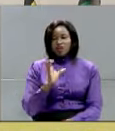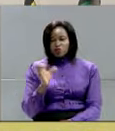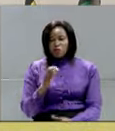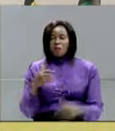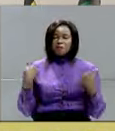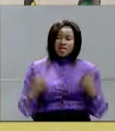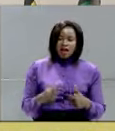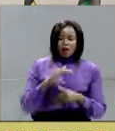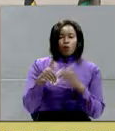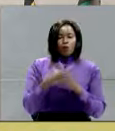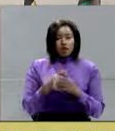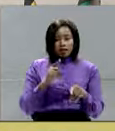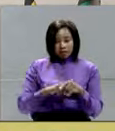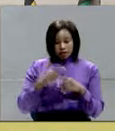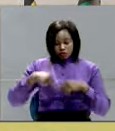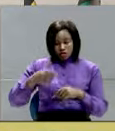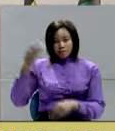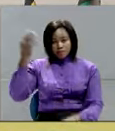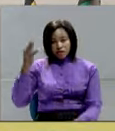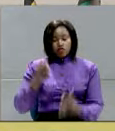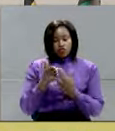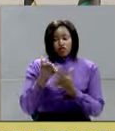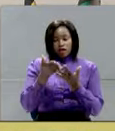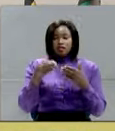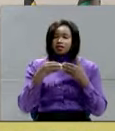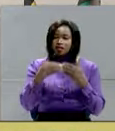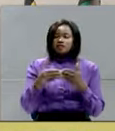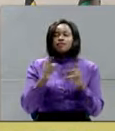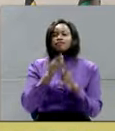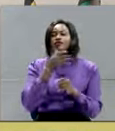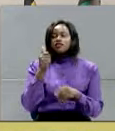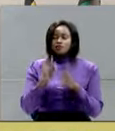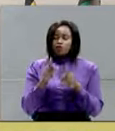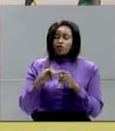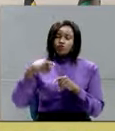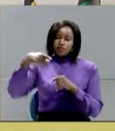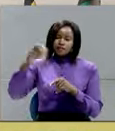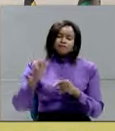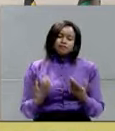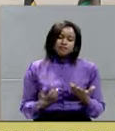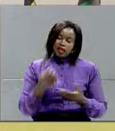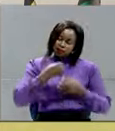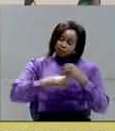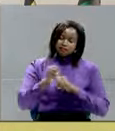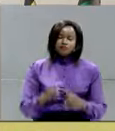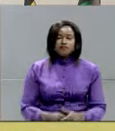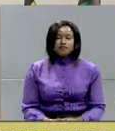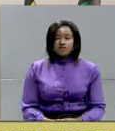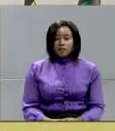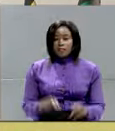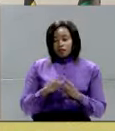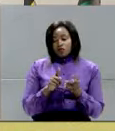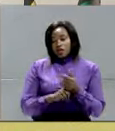We know the moment we preach the gospel through them, they will be the best people to go and put it down. We get the